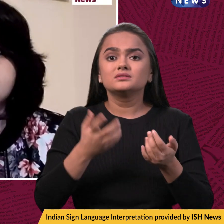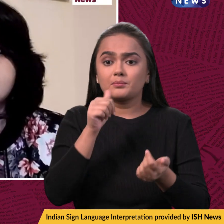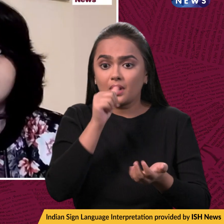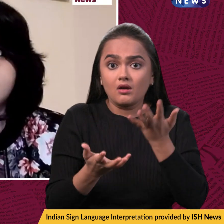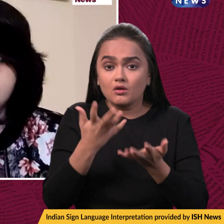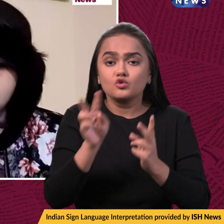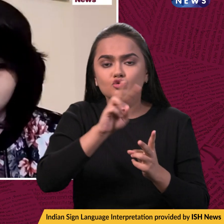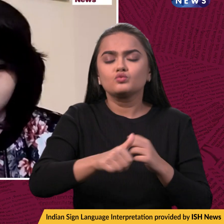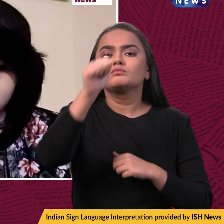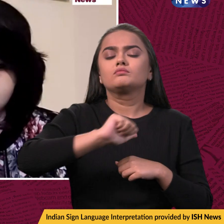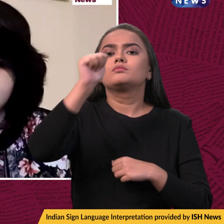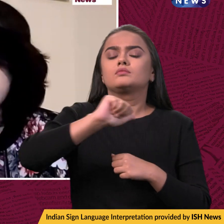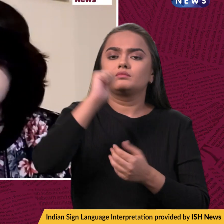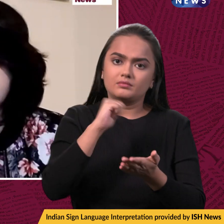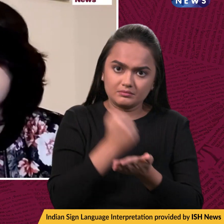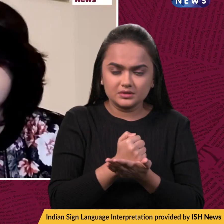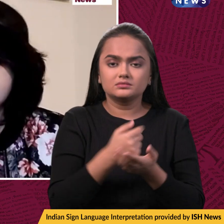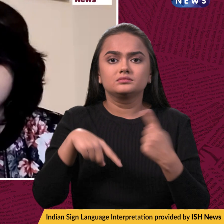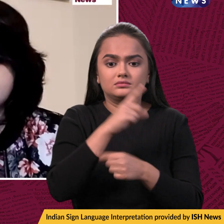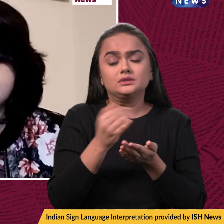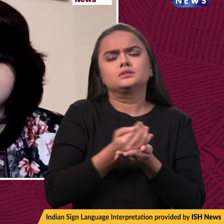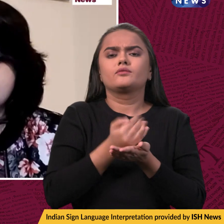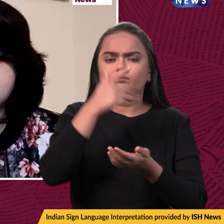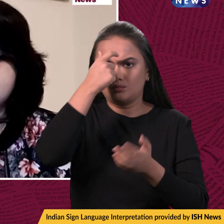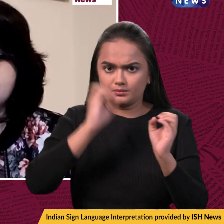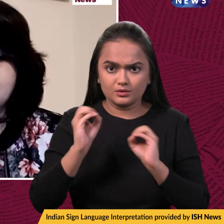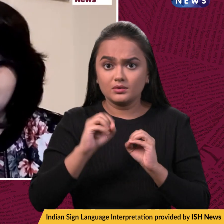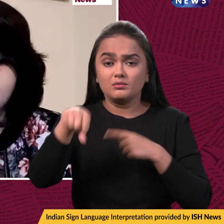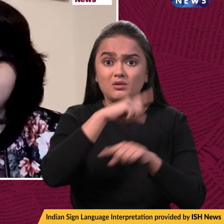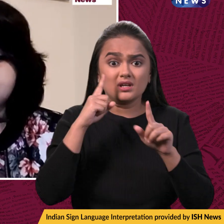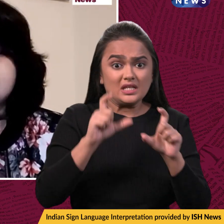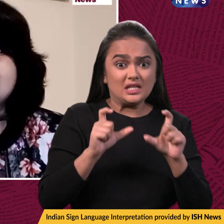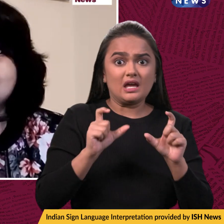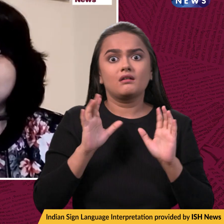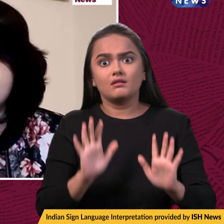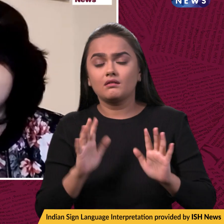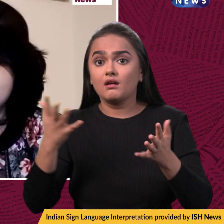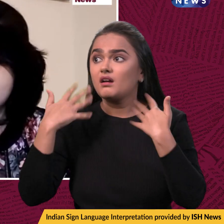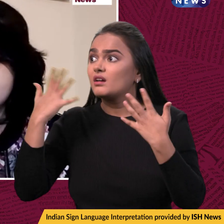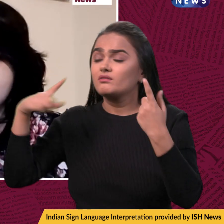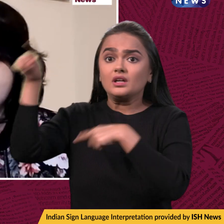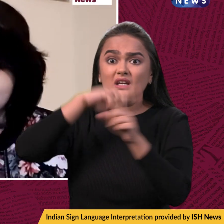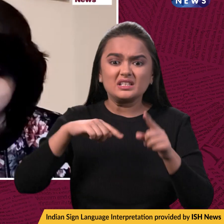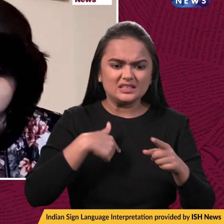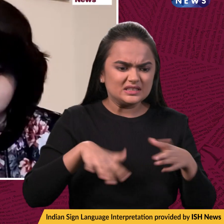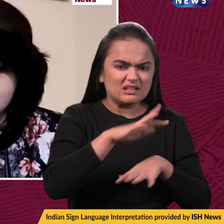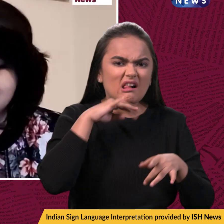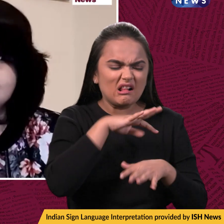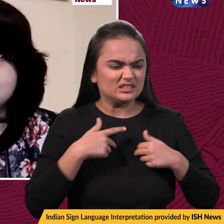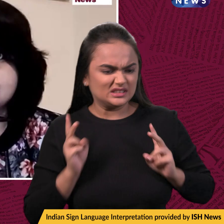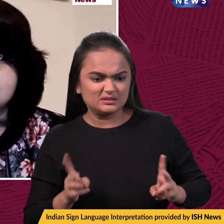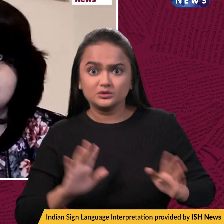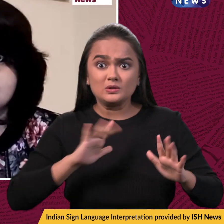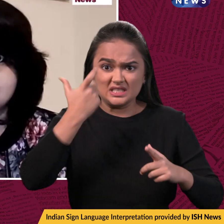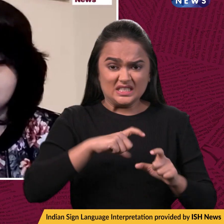and boiled water. Now, as preventive measures, one should also take proper care of the immediate environmental hygiene